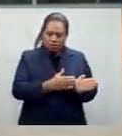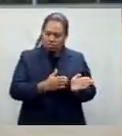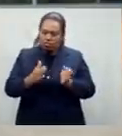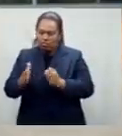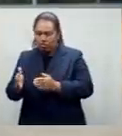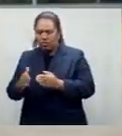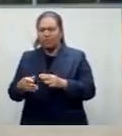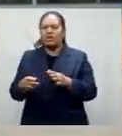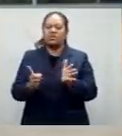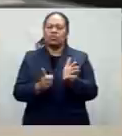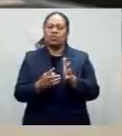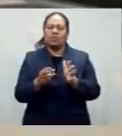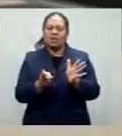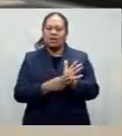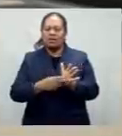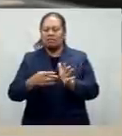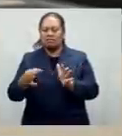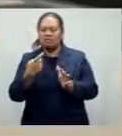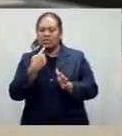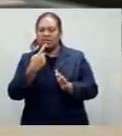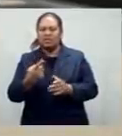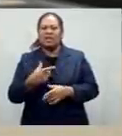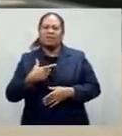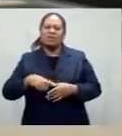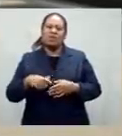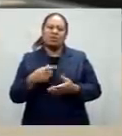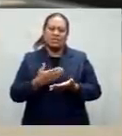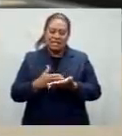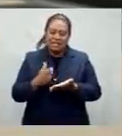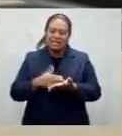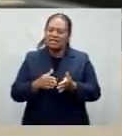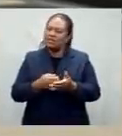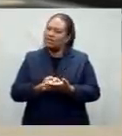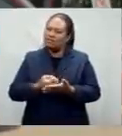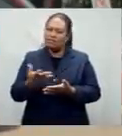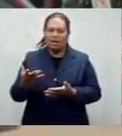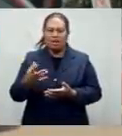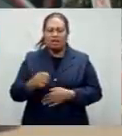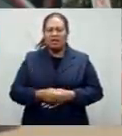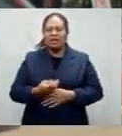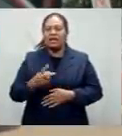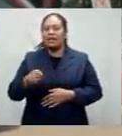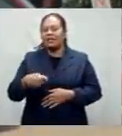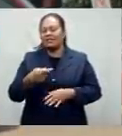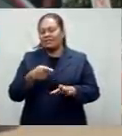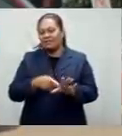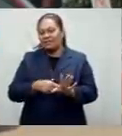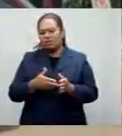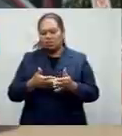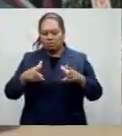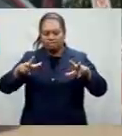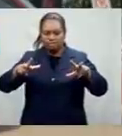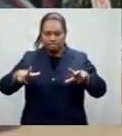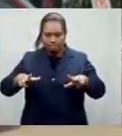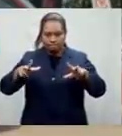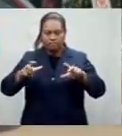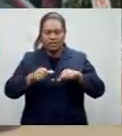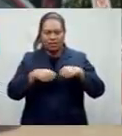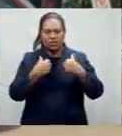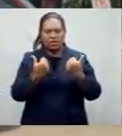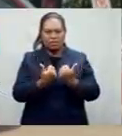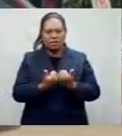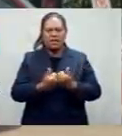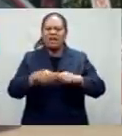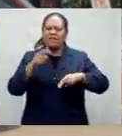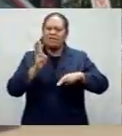Namaka Nandi, with the prevailing lease expiring in late 2022. The company will be signing a construction agreement with Fletcher